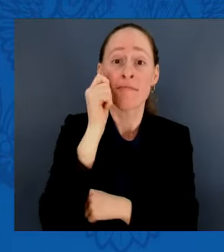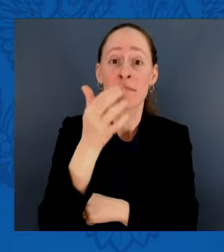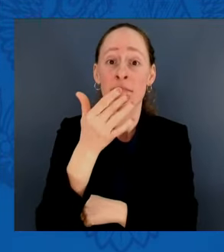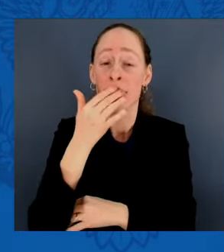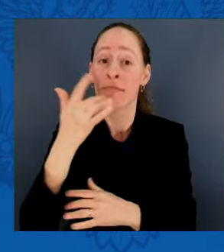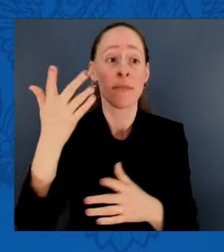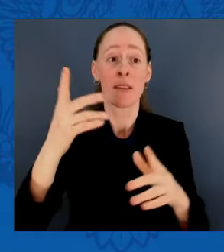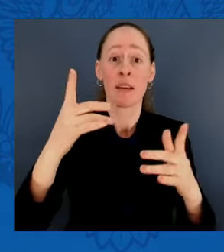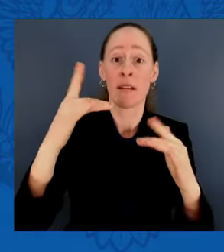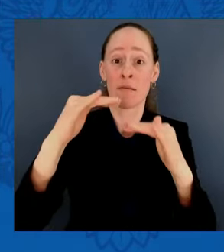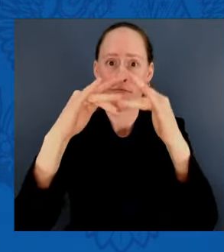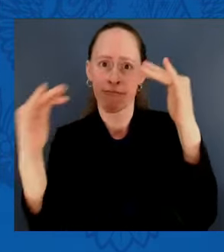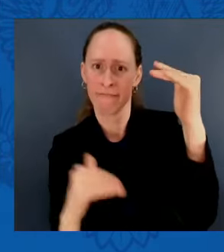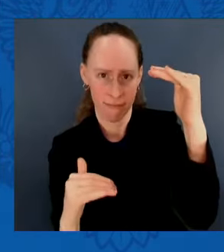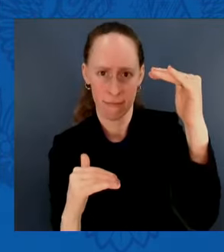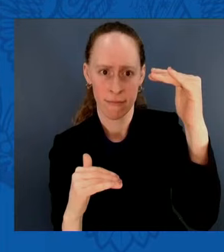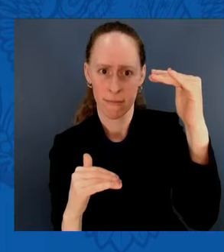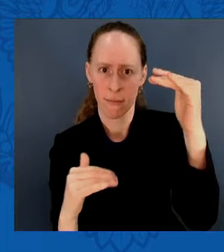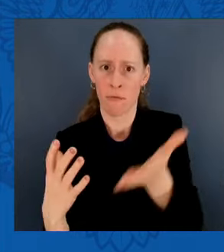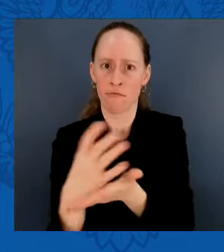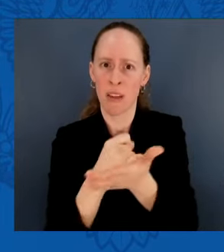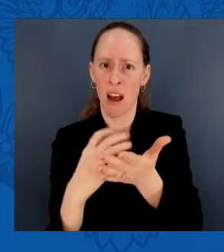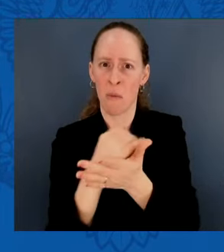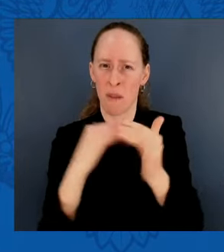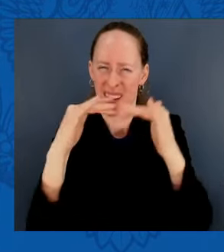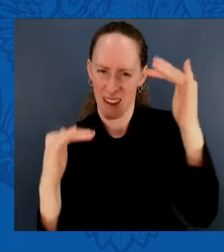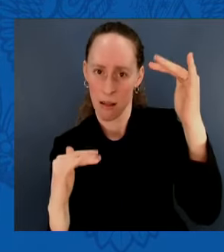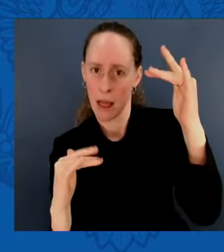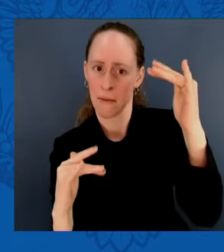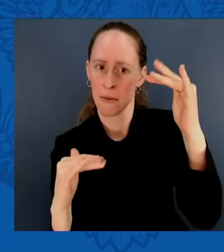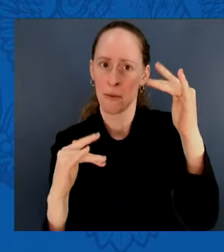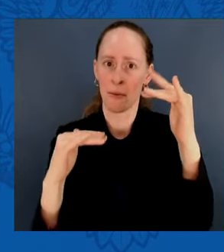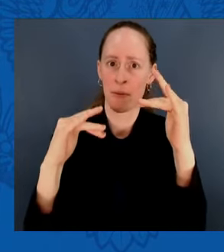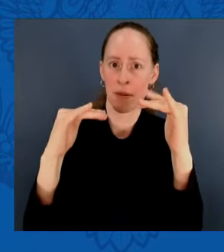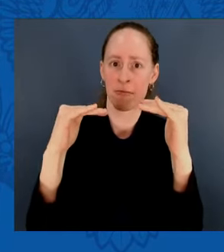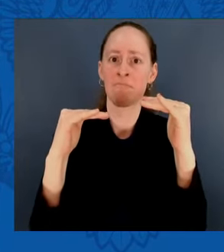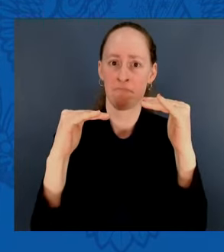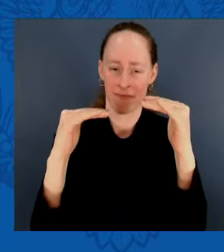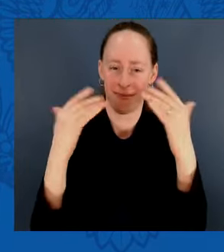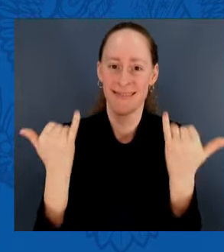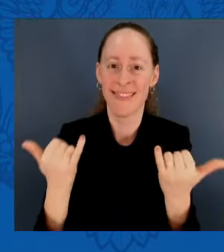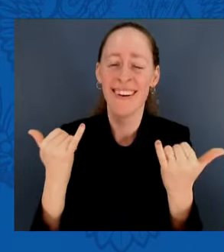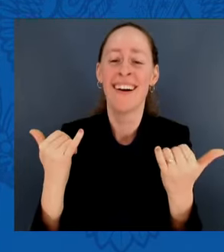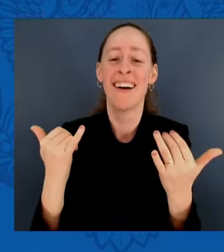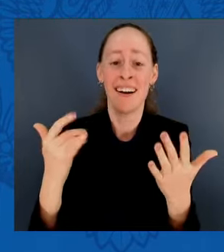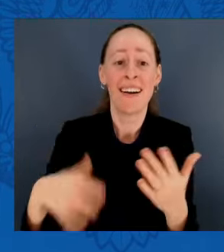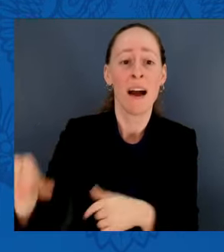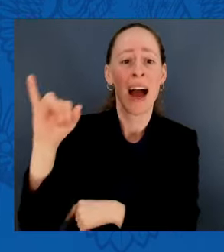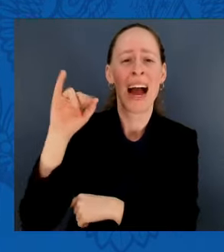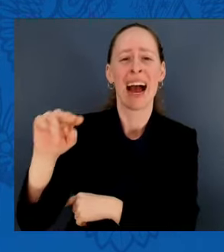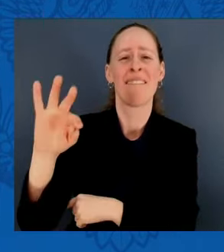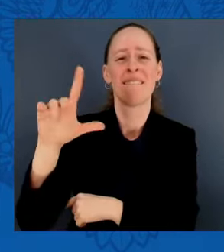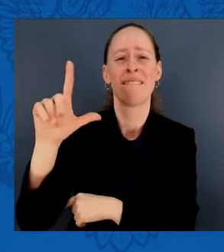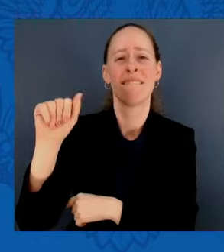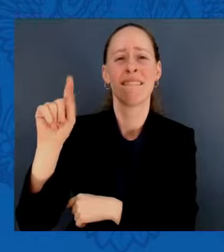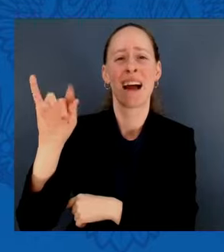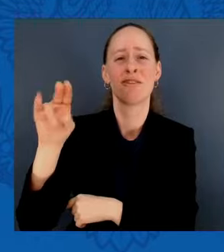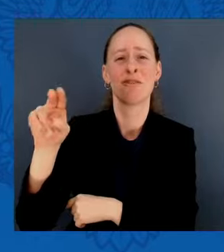down. Inflation has dropped from 9% to 3%, the lowest in the world, and tending lower.